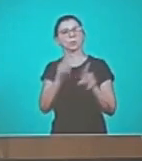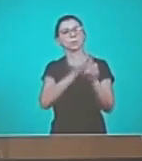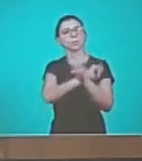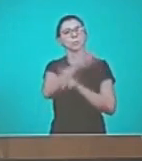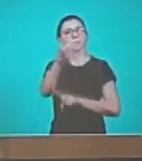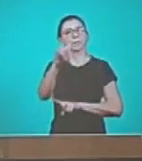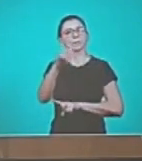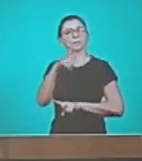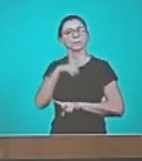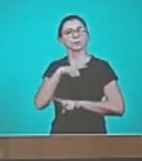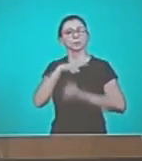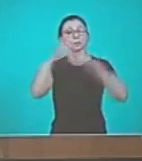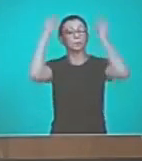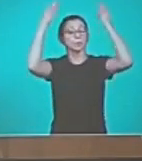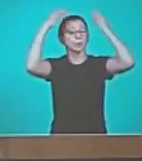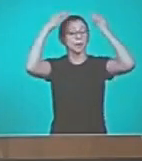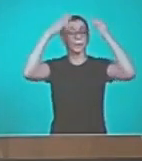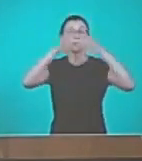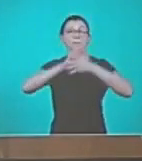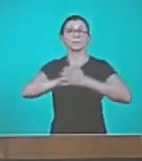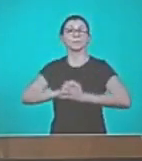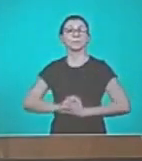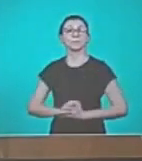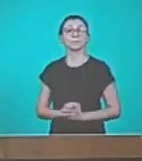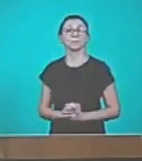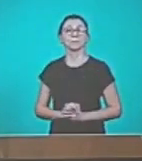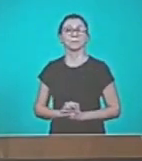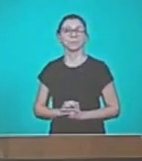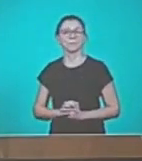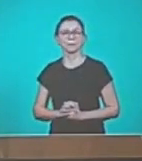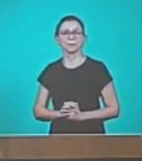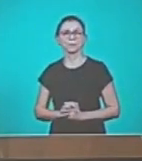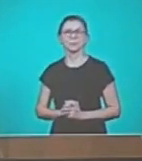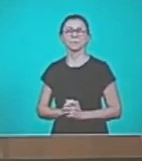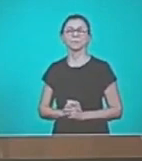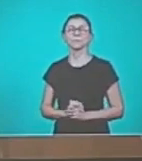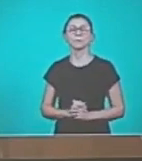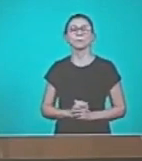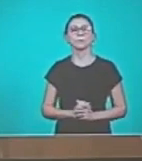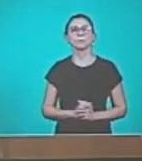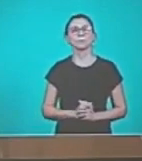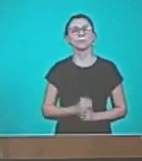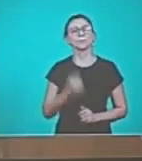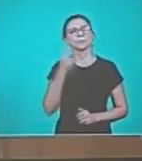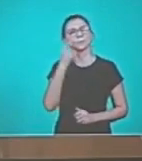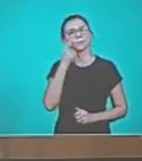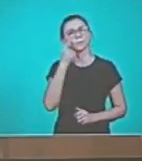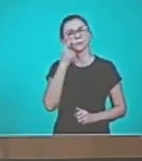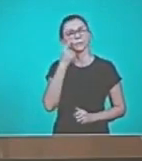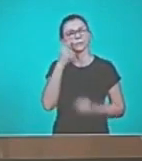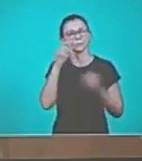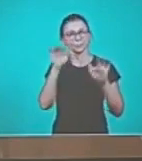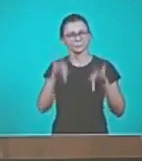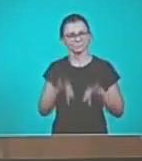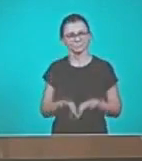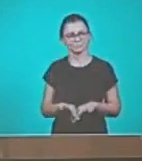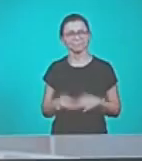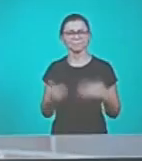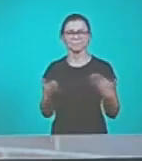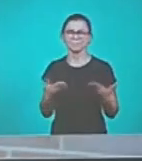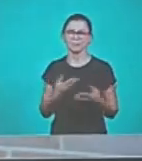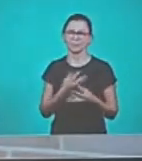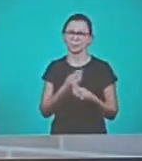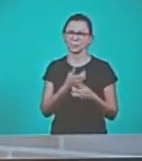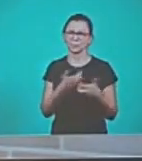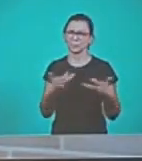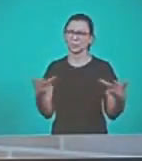The king, when he heard the prophet and answered it, he was inside of the plan of God. So, my brethren, I'm going to